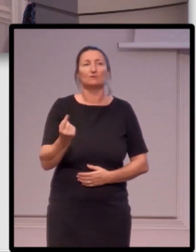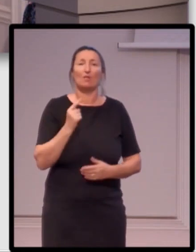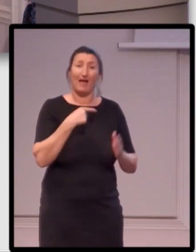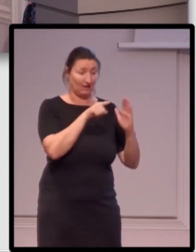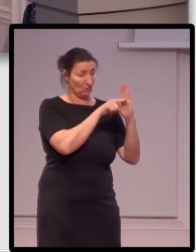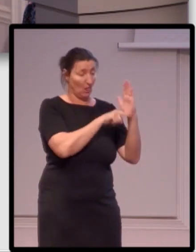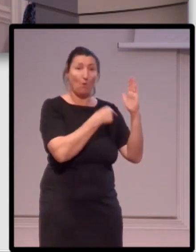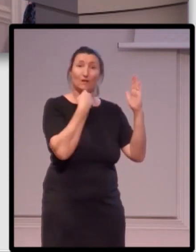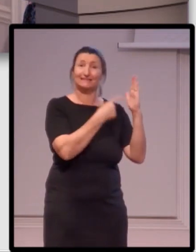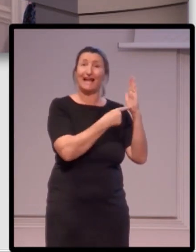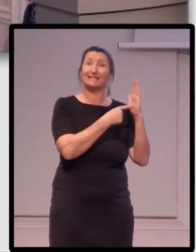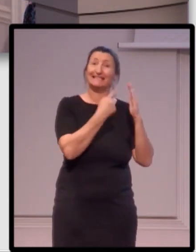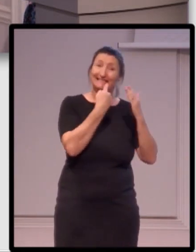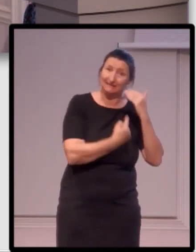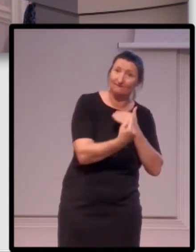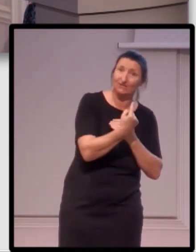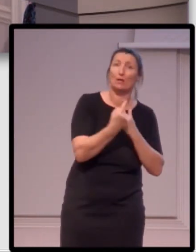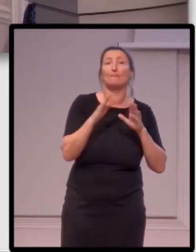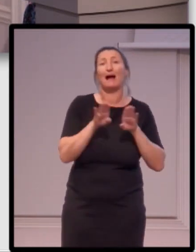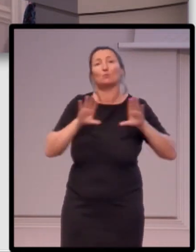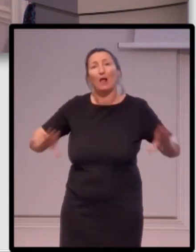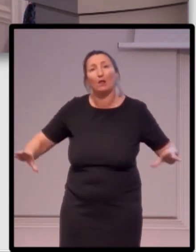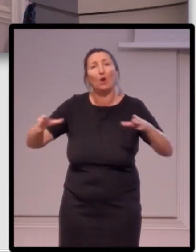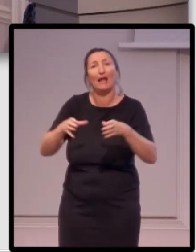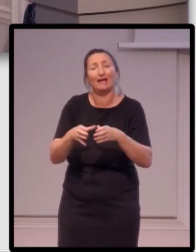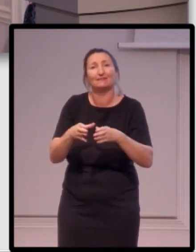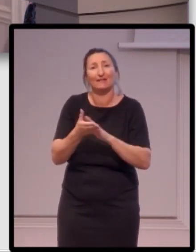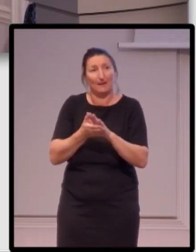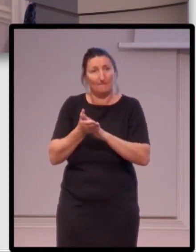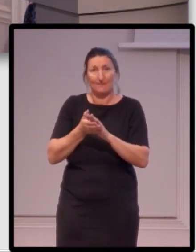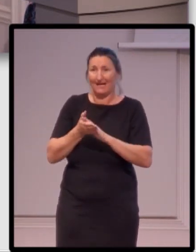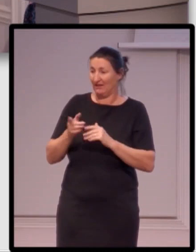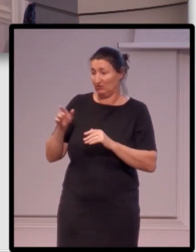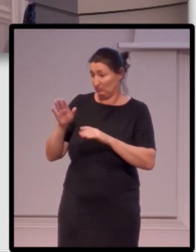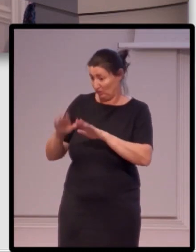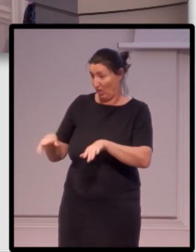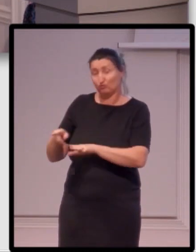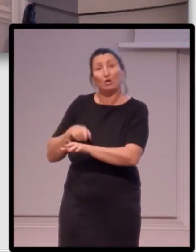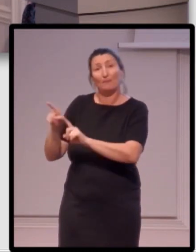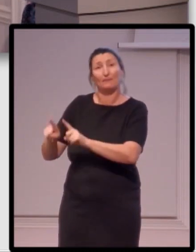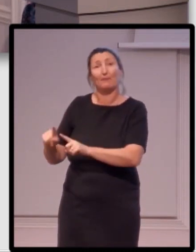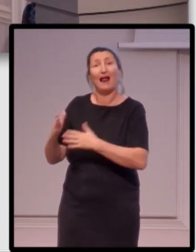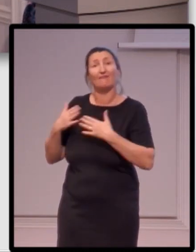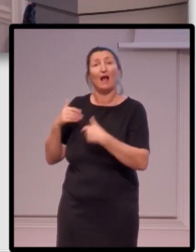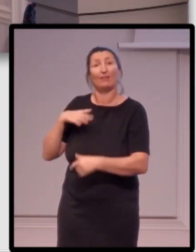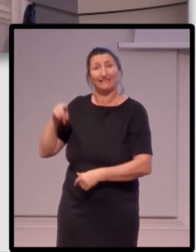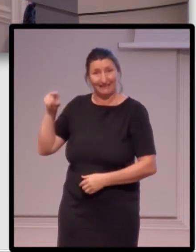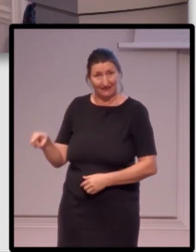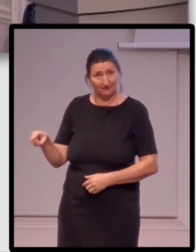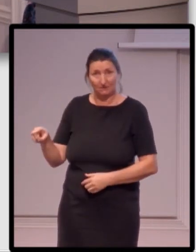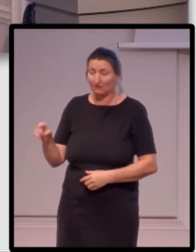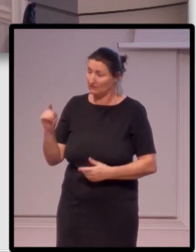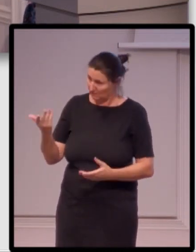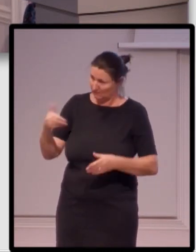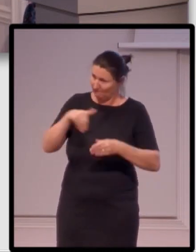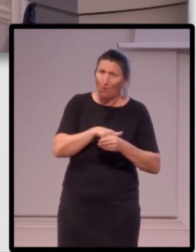that's individually, but also collectively. So for children and young people that have got health needs, they've told us then, that for them that means being really involved